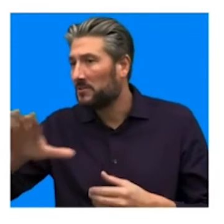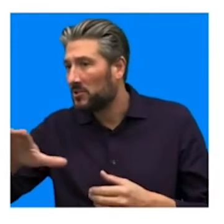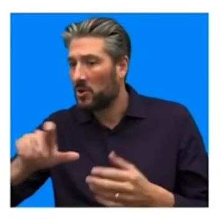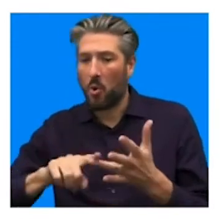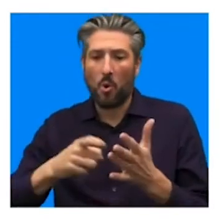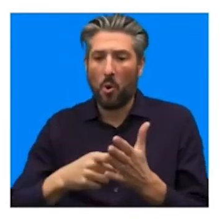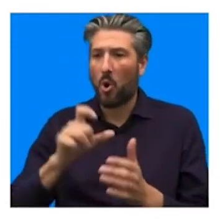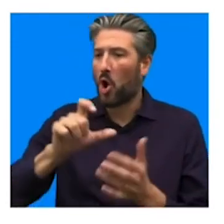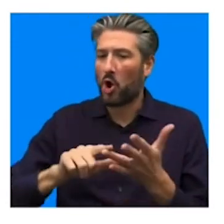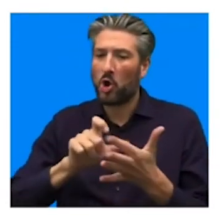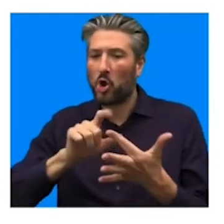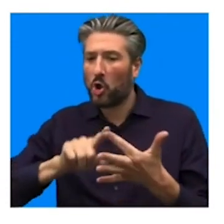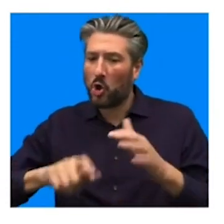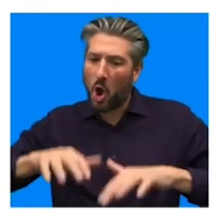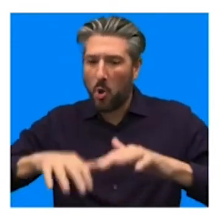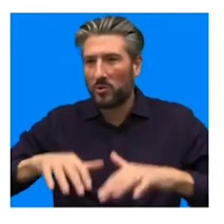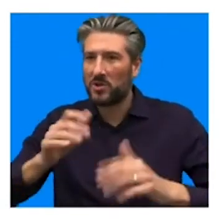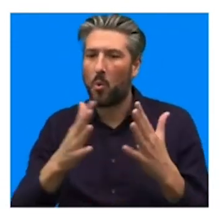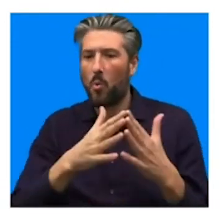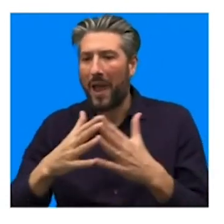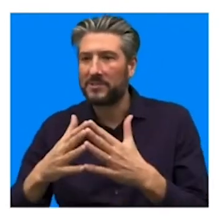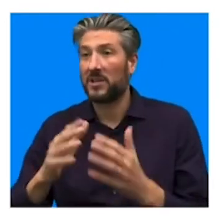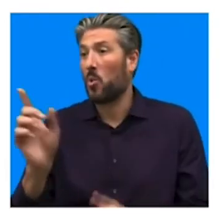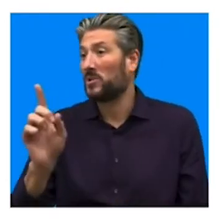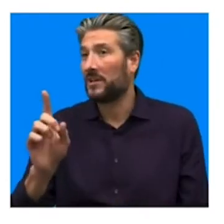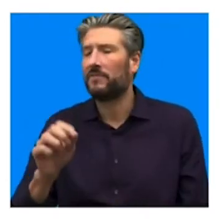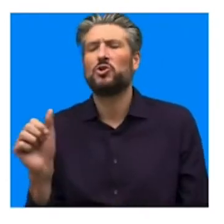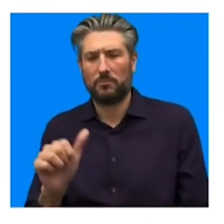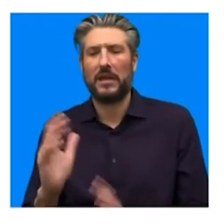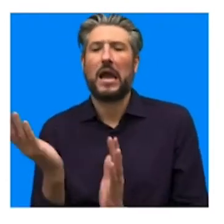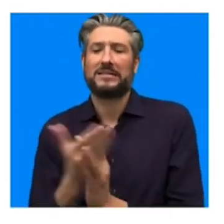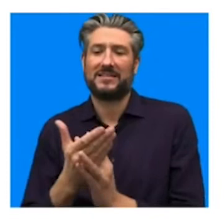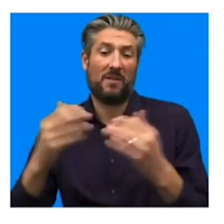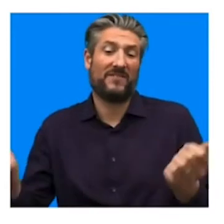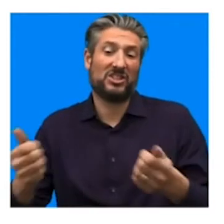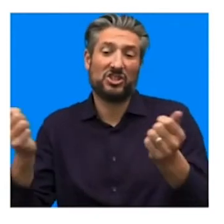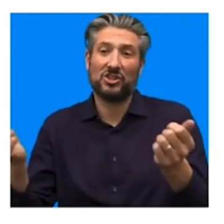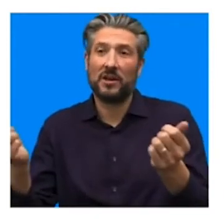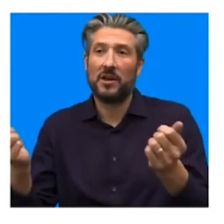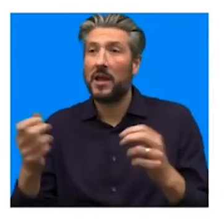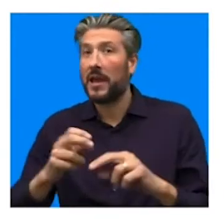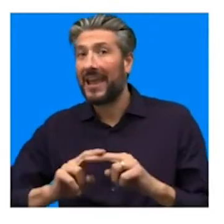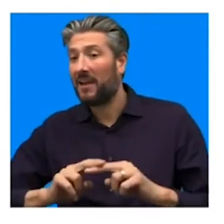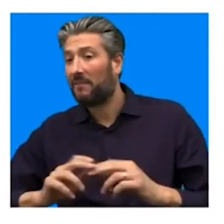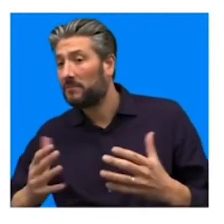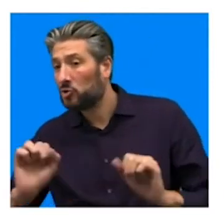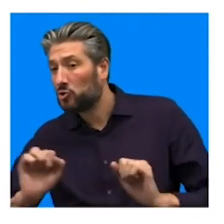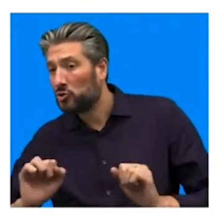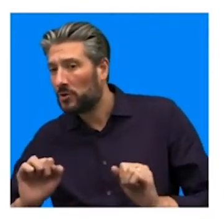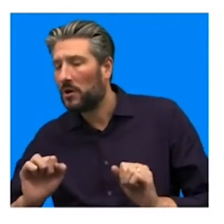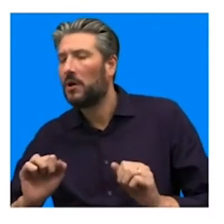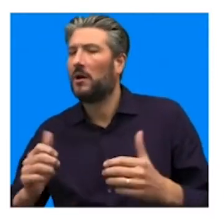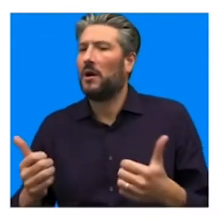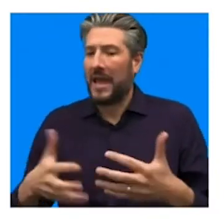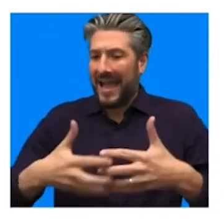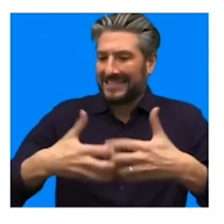is, it simply is accessible. And if it's not, then technology works to address that or to